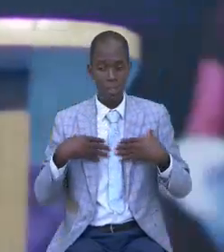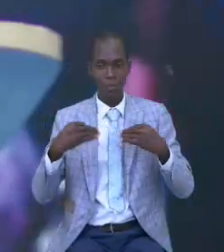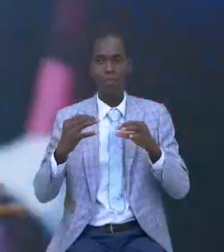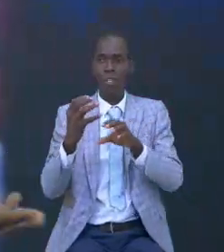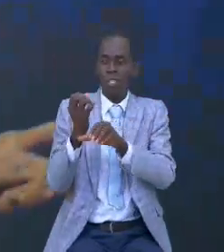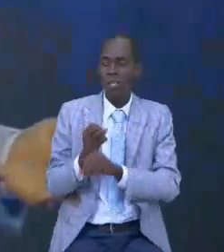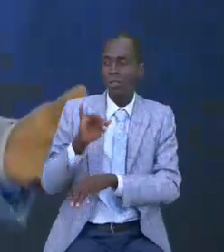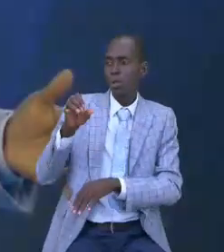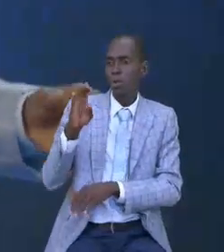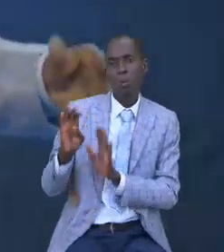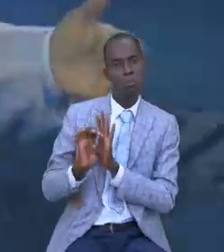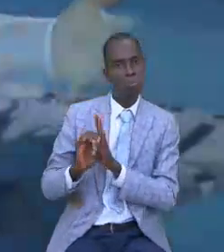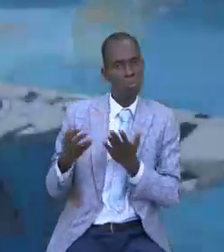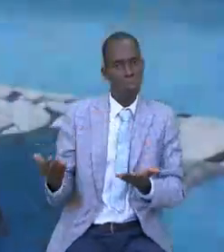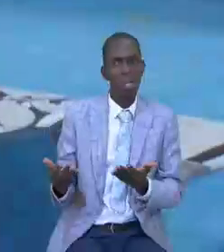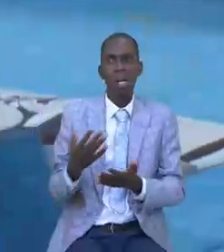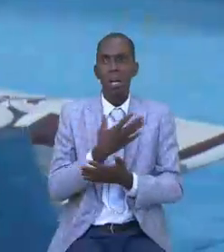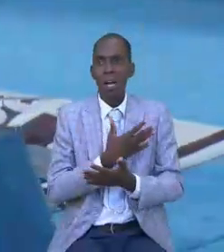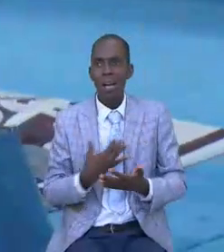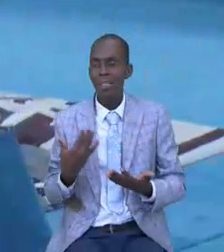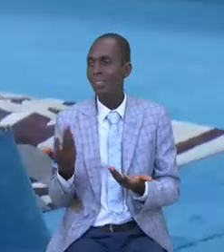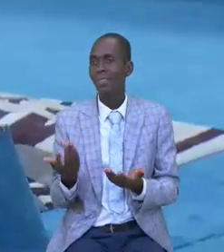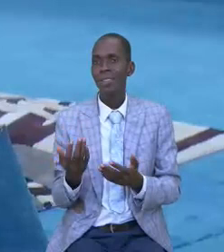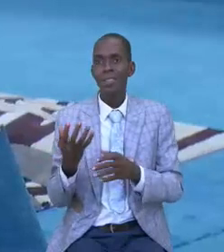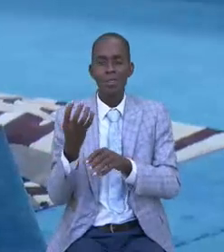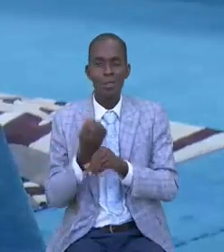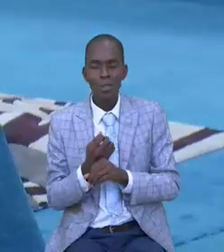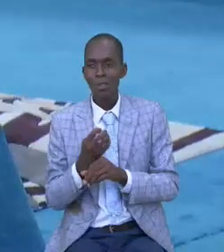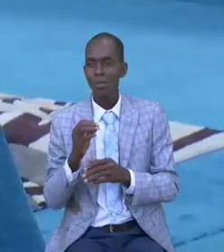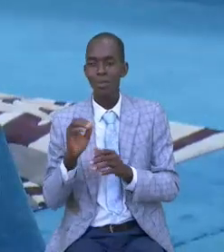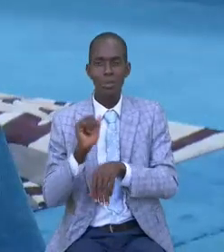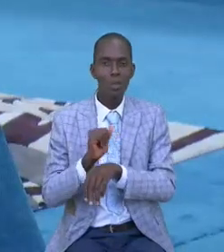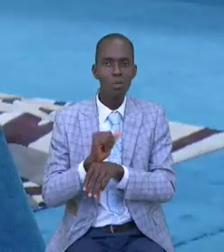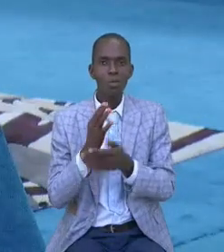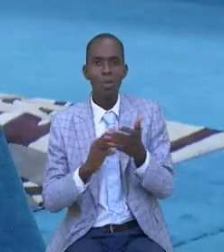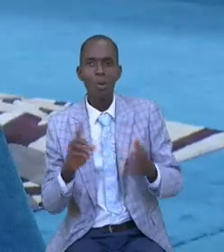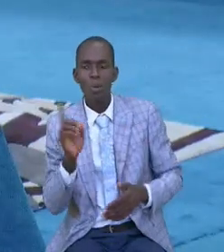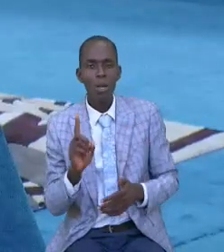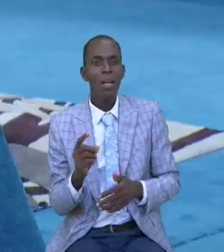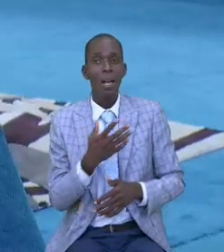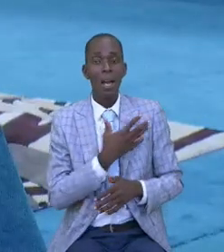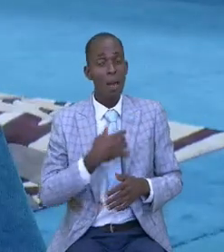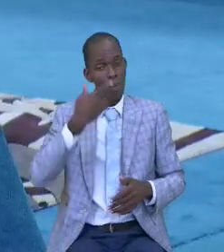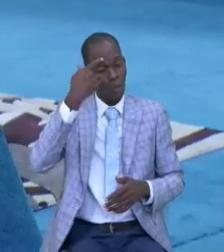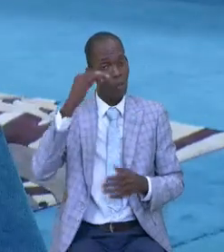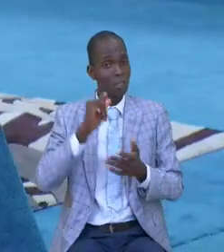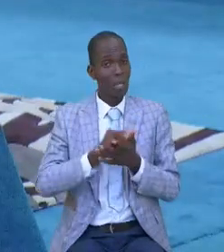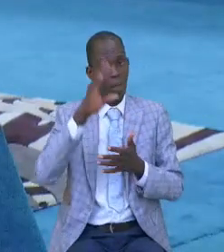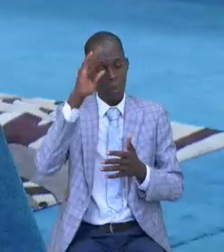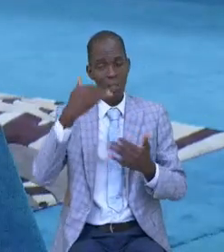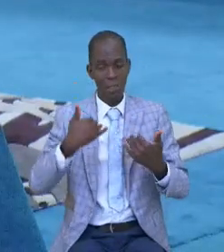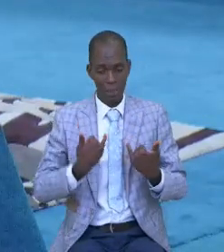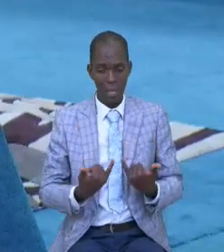job. Maybe he got, you know, he was like a carpenter somewhere now. Because he has all his